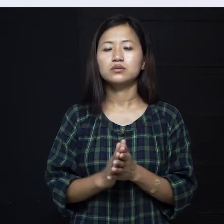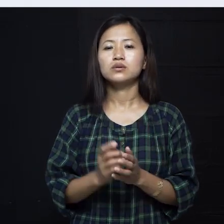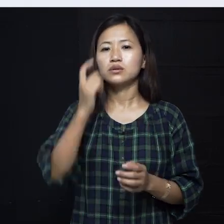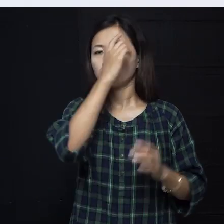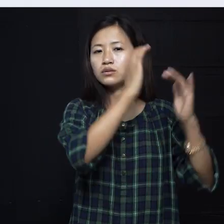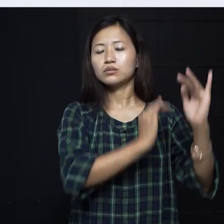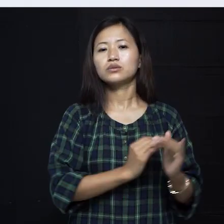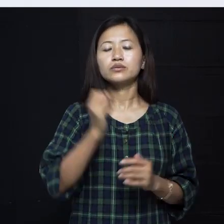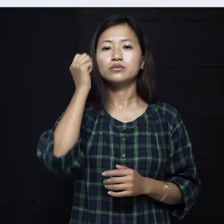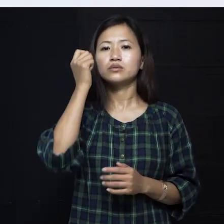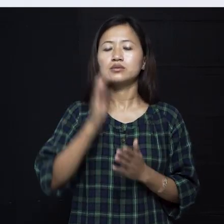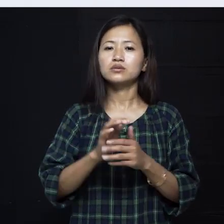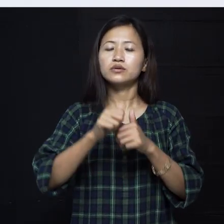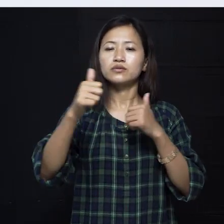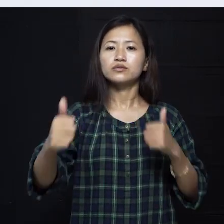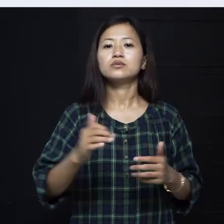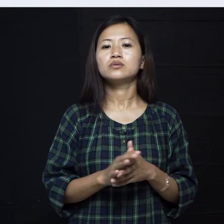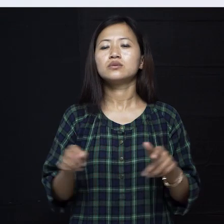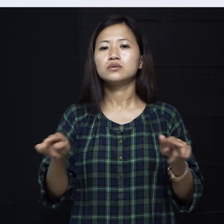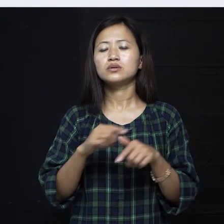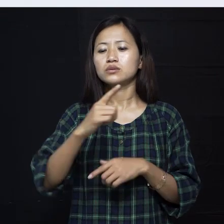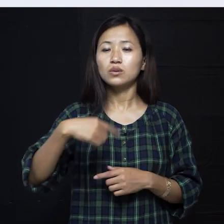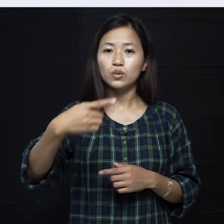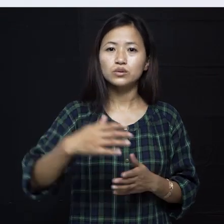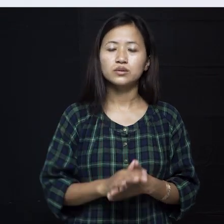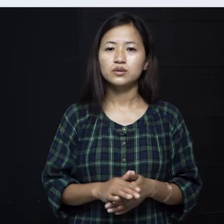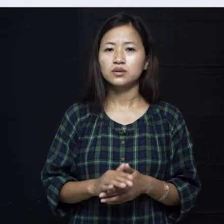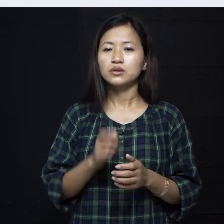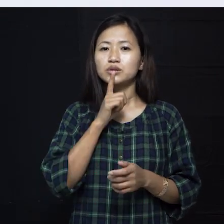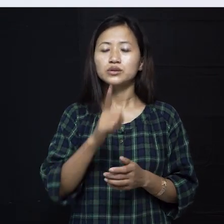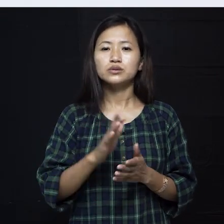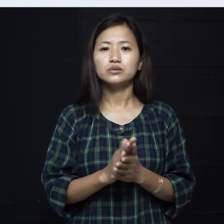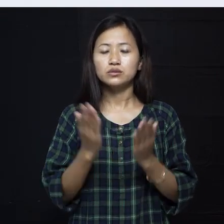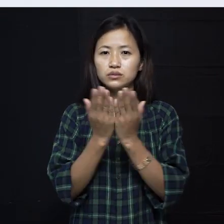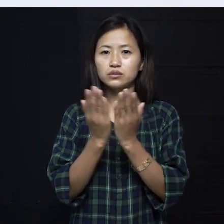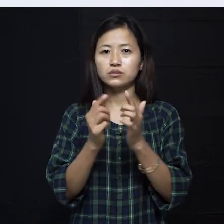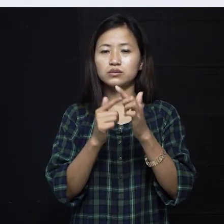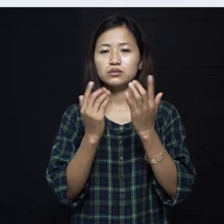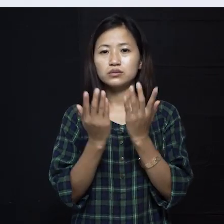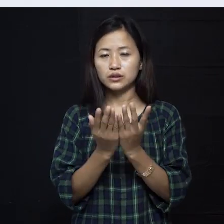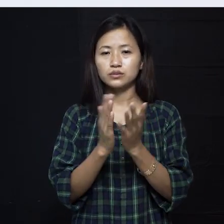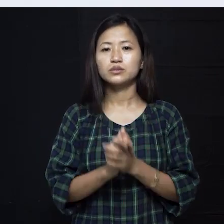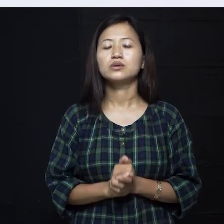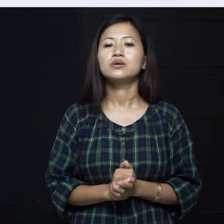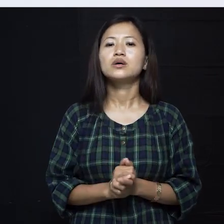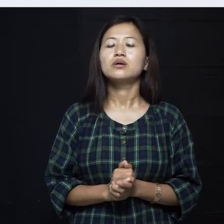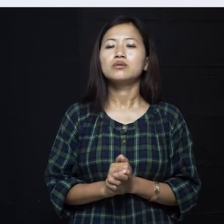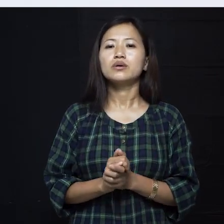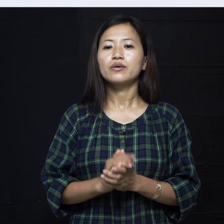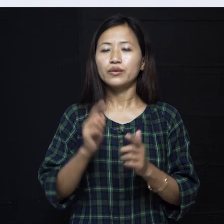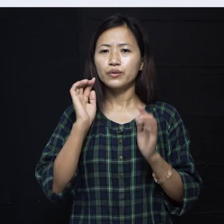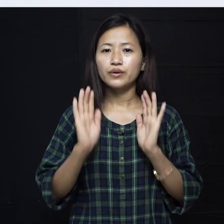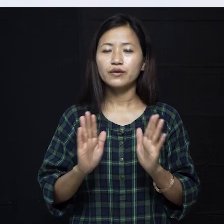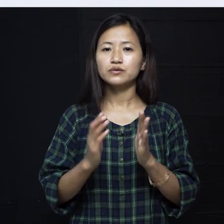hope you have understood that far, okay? As always, please make sure you read your textbook. You have to read your